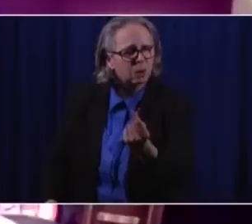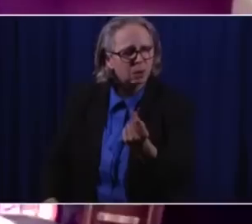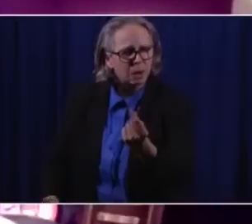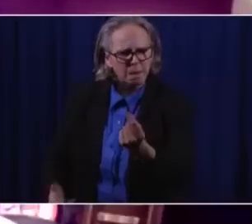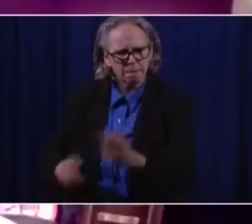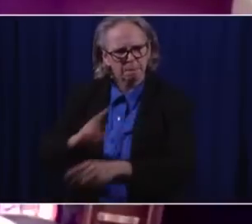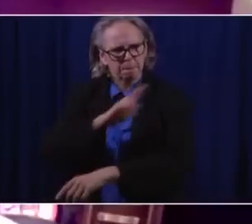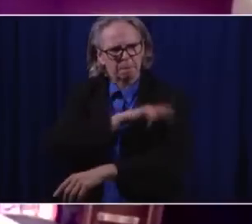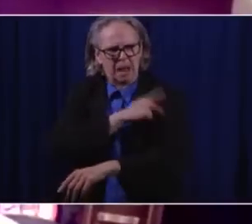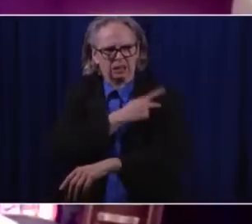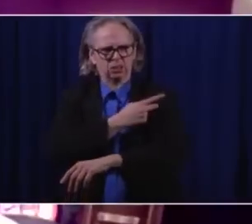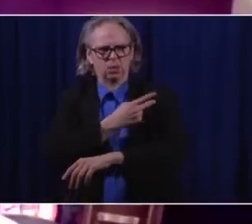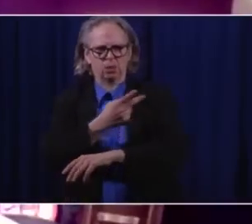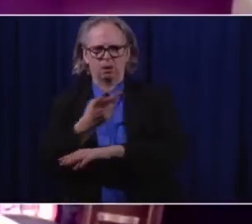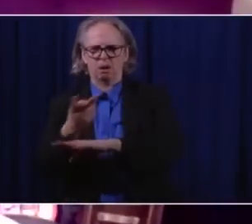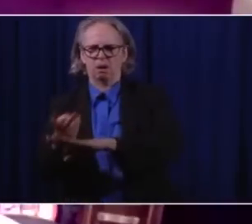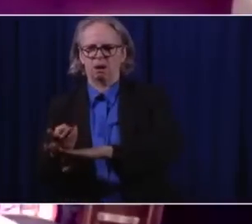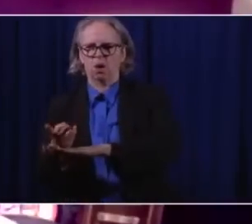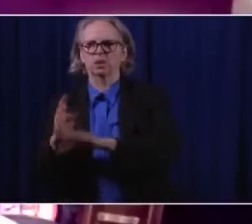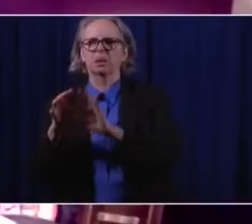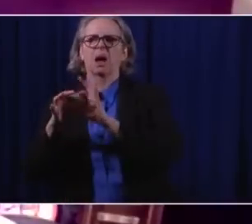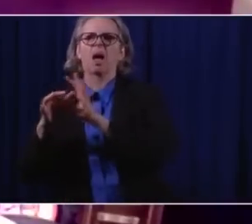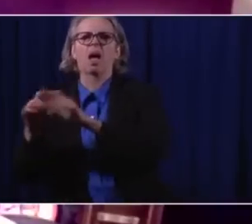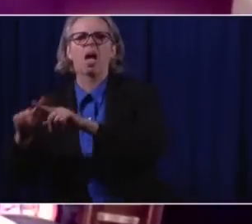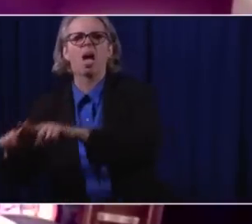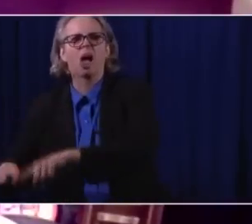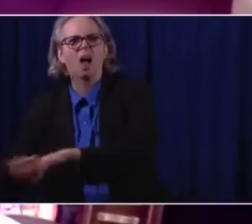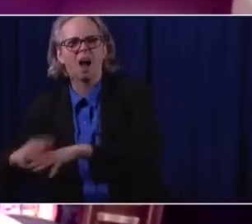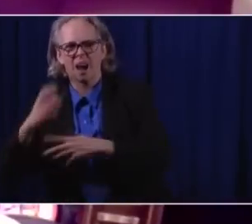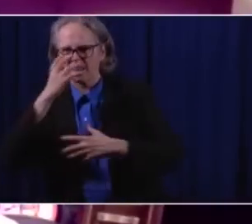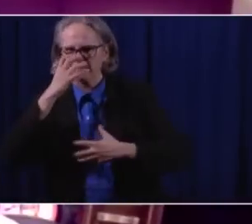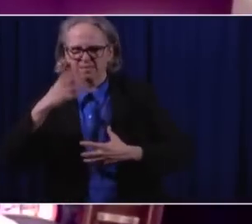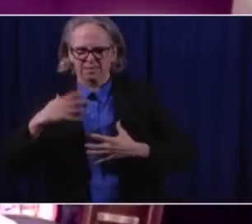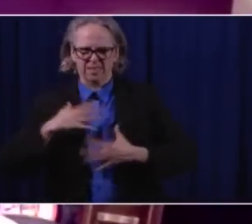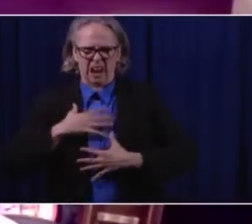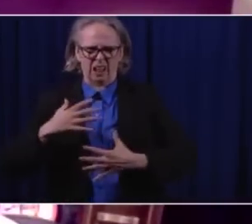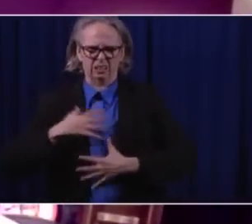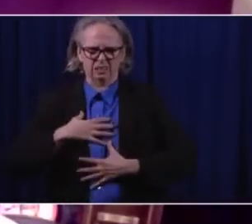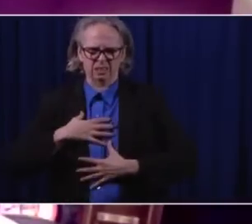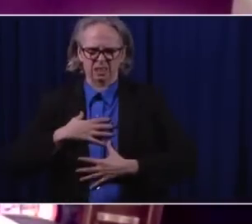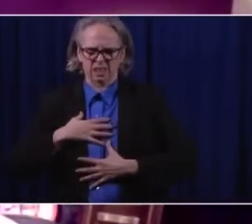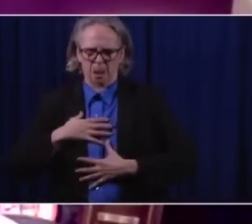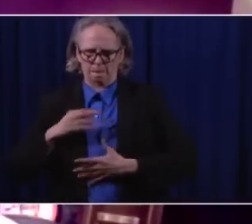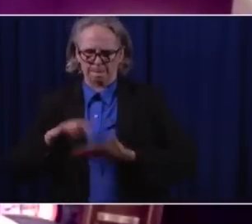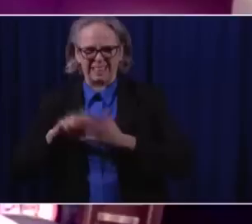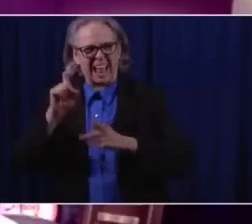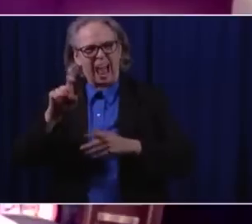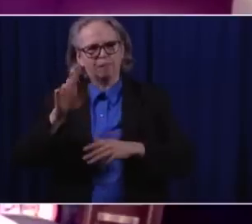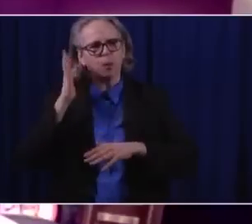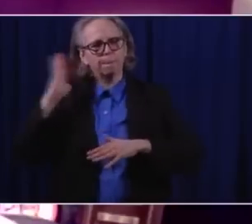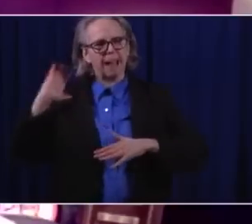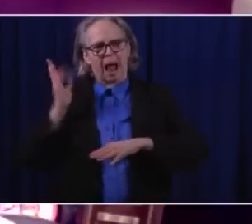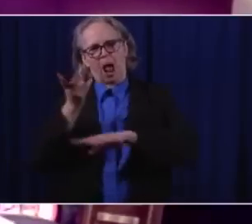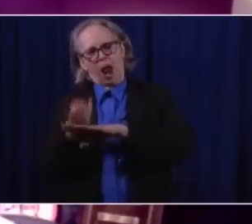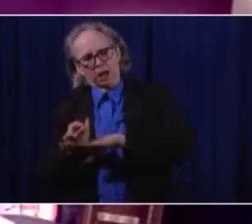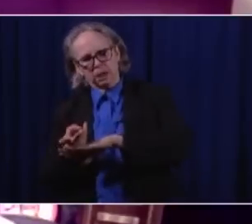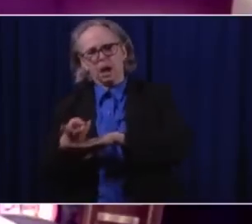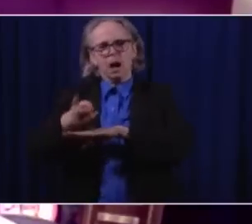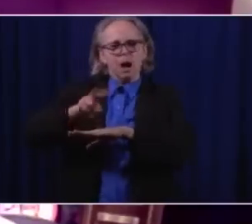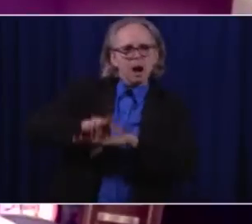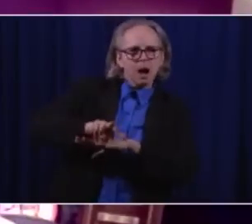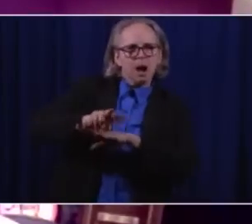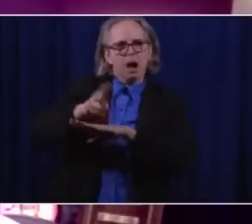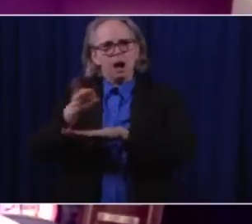the patient over and it takes pressure off of their lungs, moves fluids that's in their lungs around, and it helps them while they're on